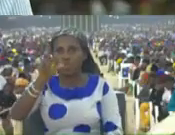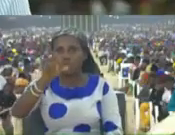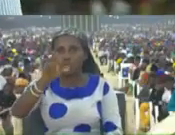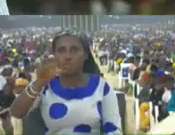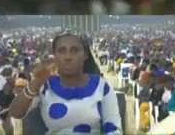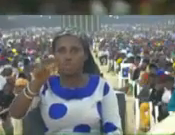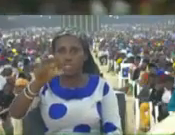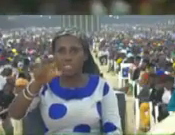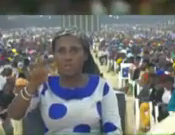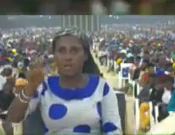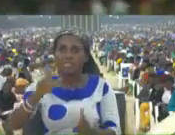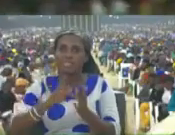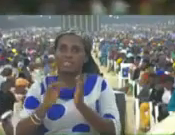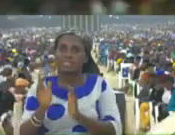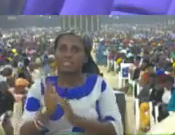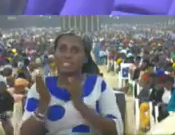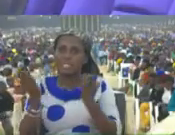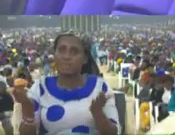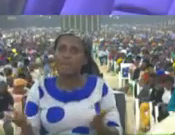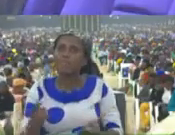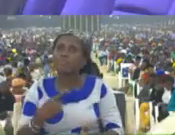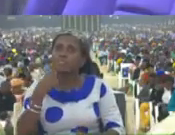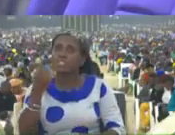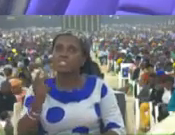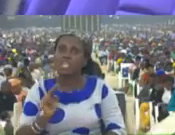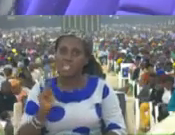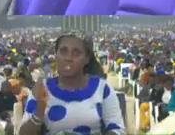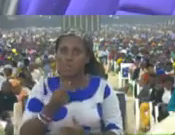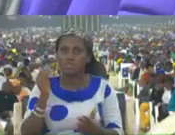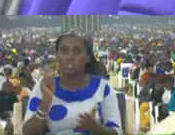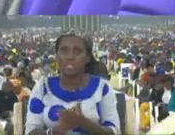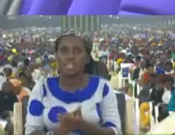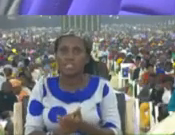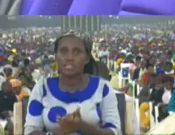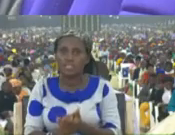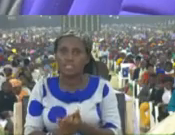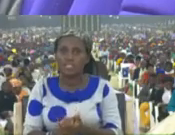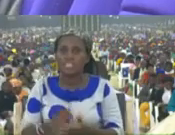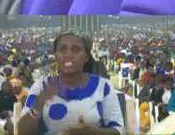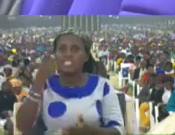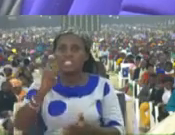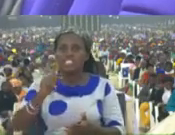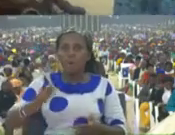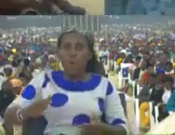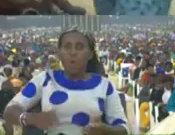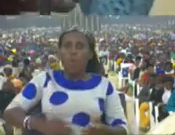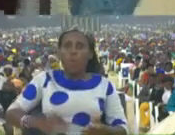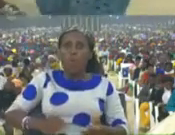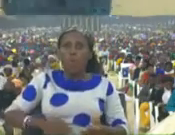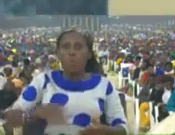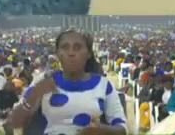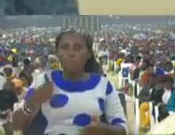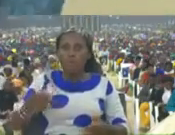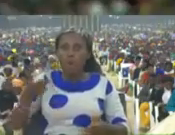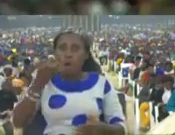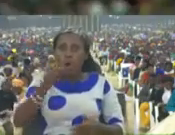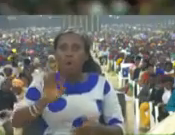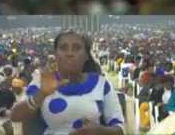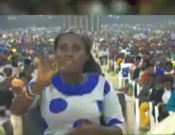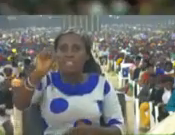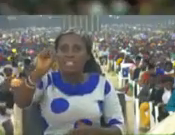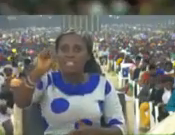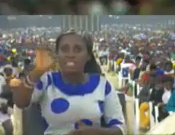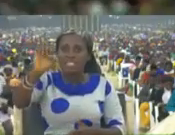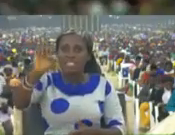21, the Bible tells us that the womb of Sarah was already dead. The womb of Sarah